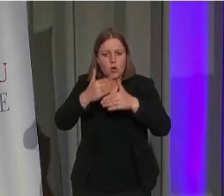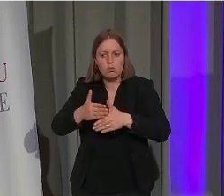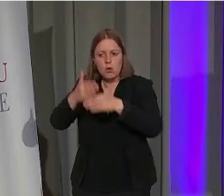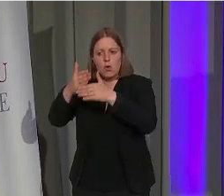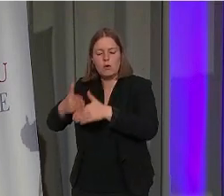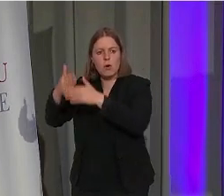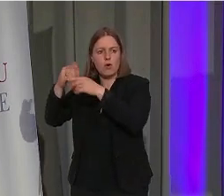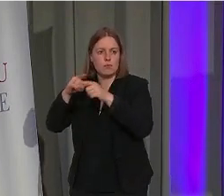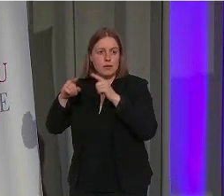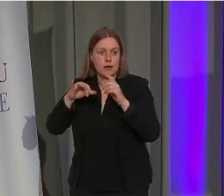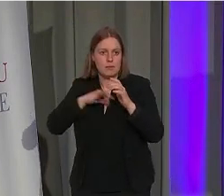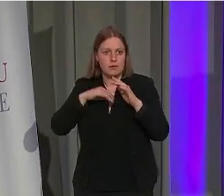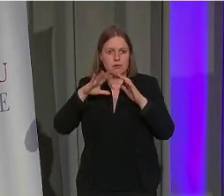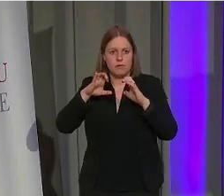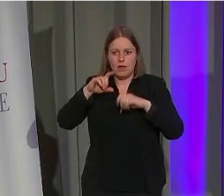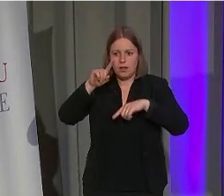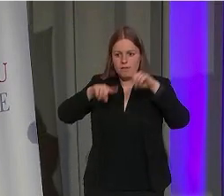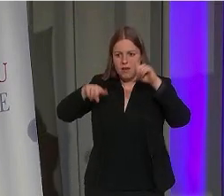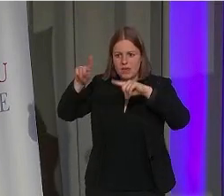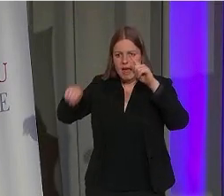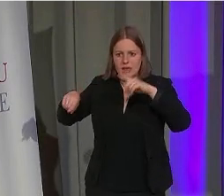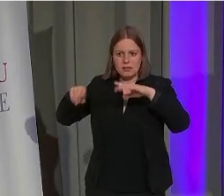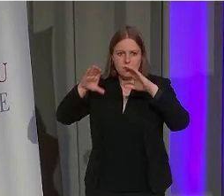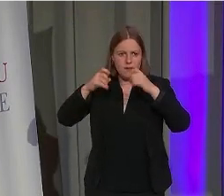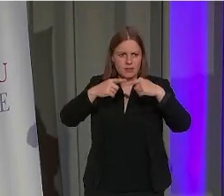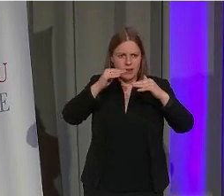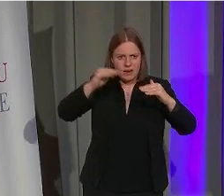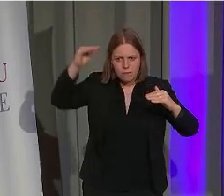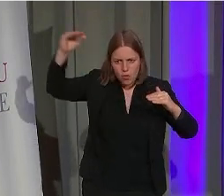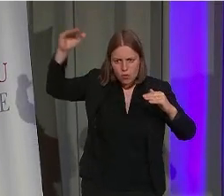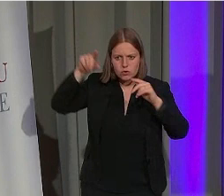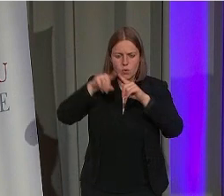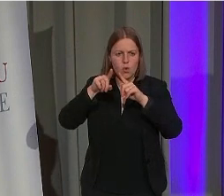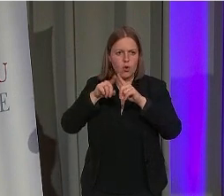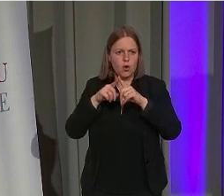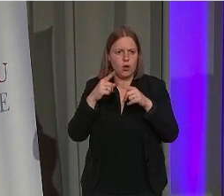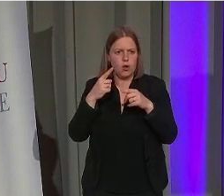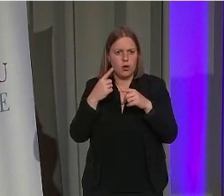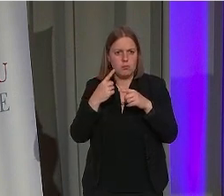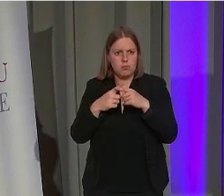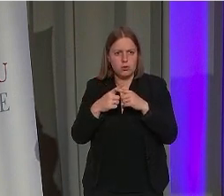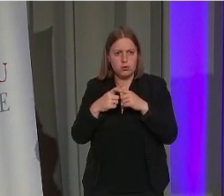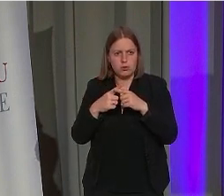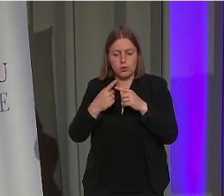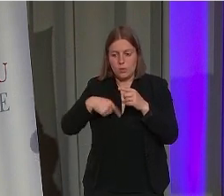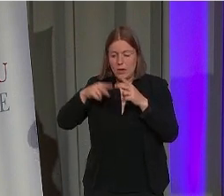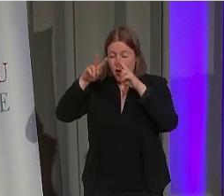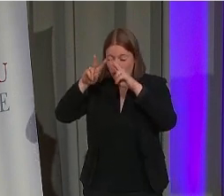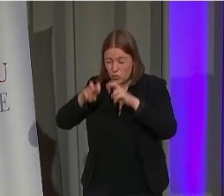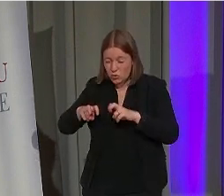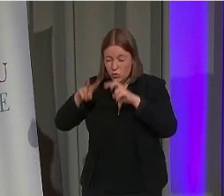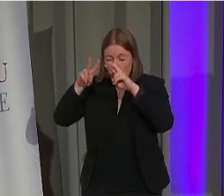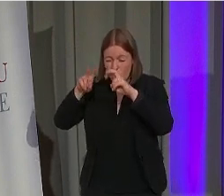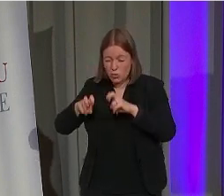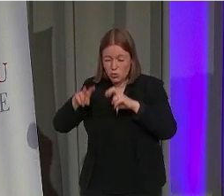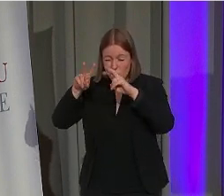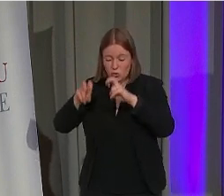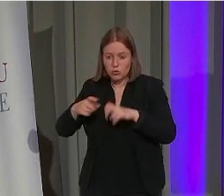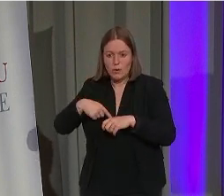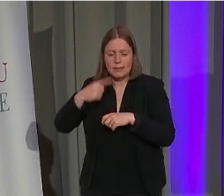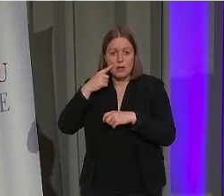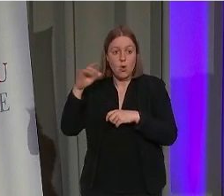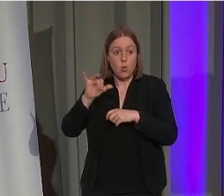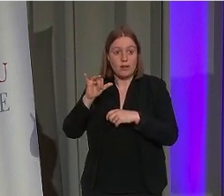several periods, and that means that we have a lot of variations in levels in the building. And from a very